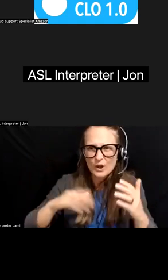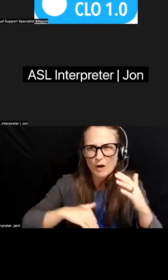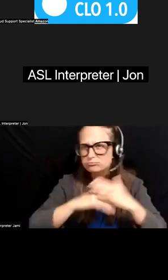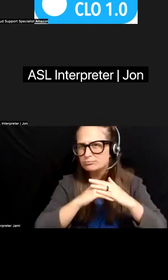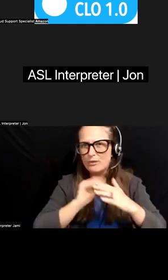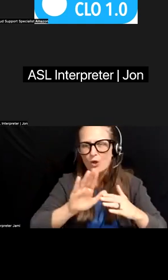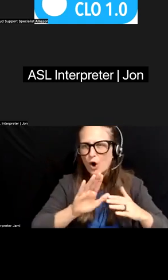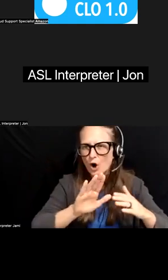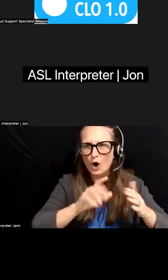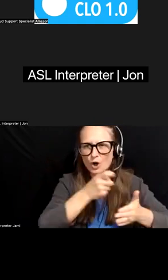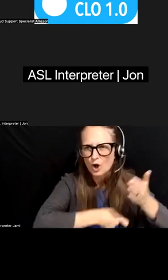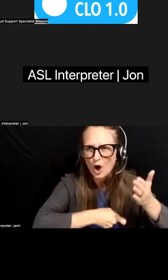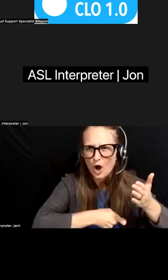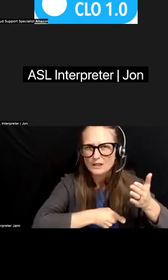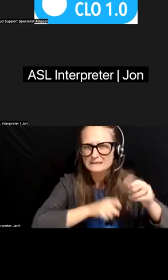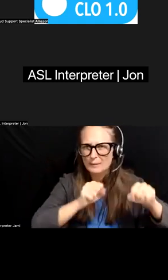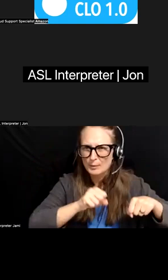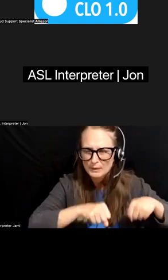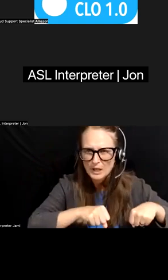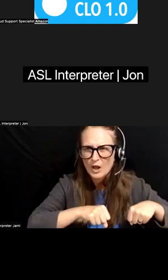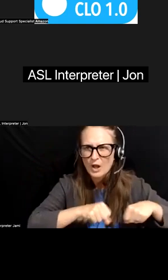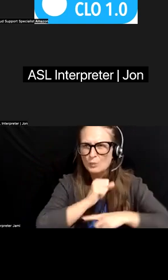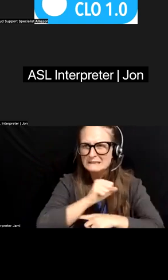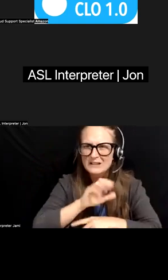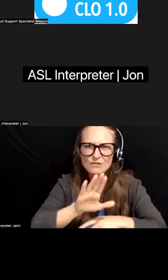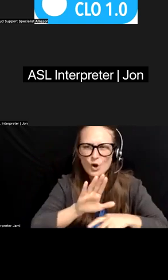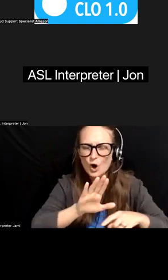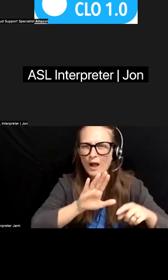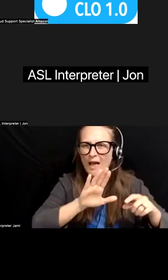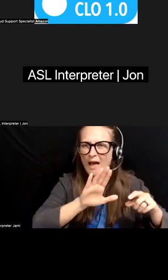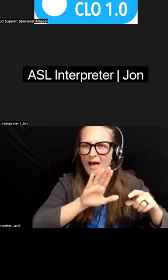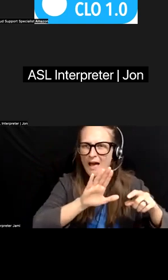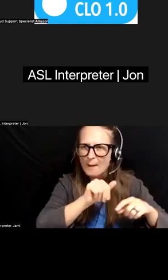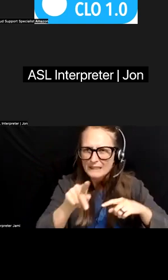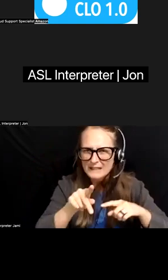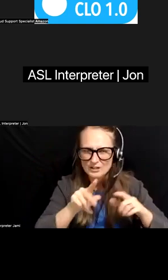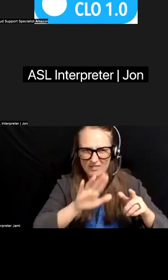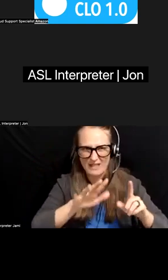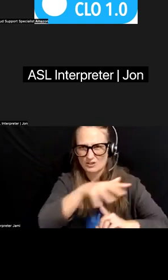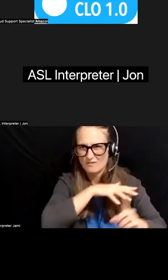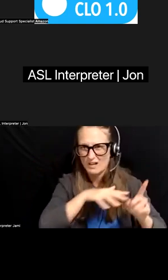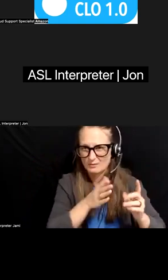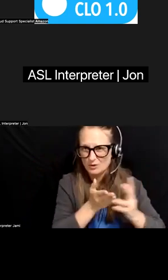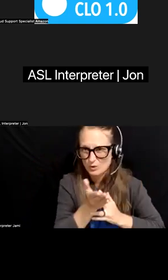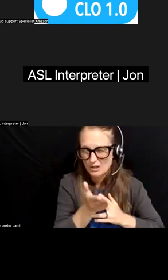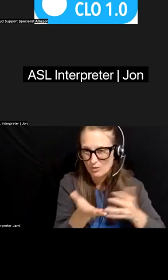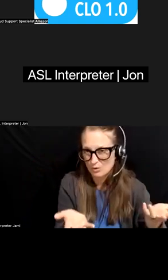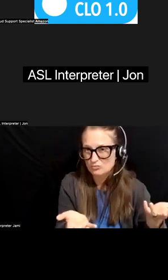and resiliency of their applications. And this is the environment they're doing it through.